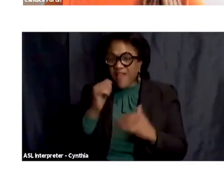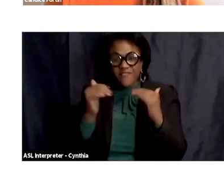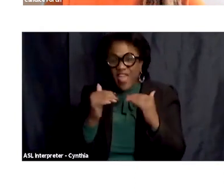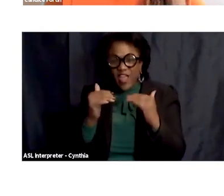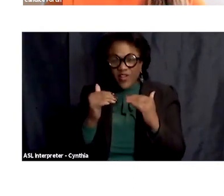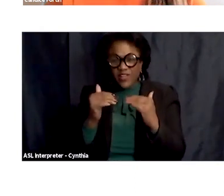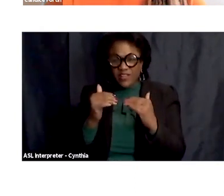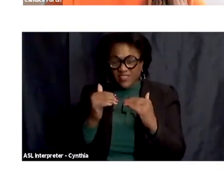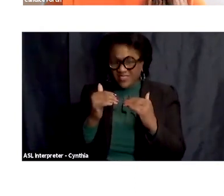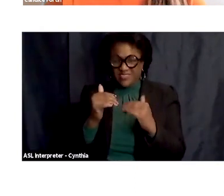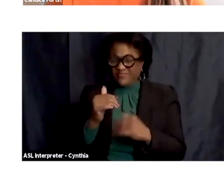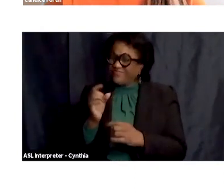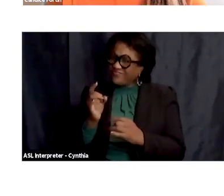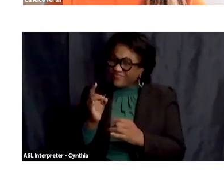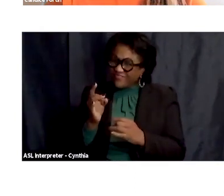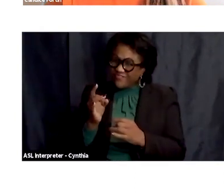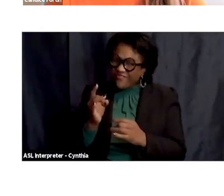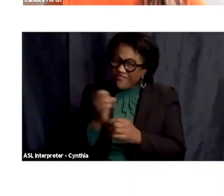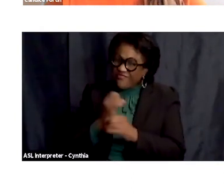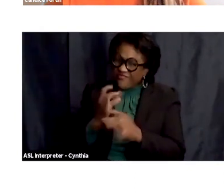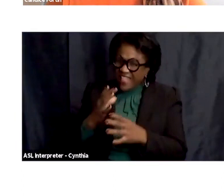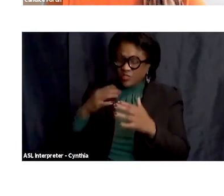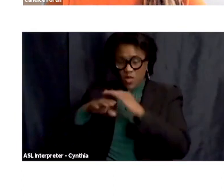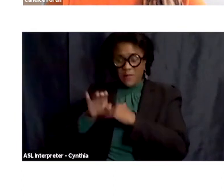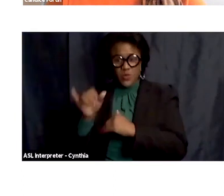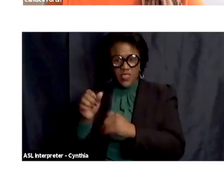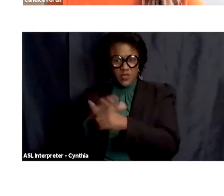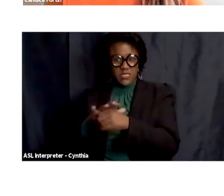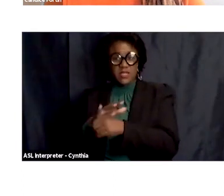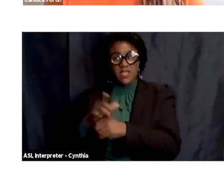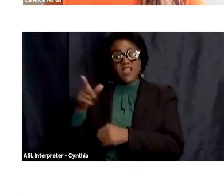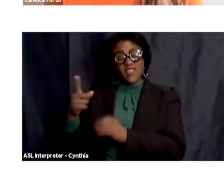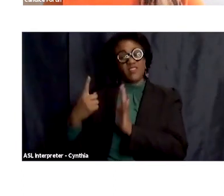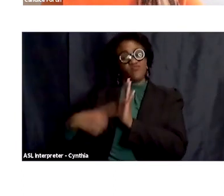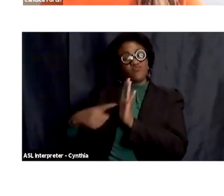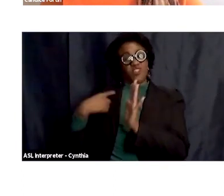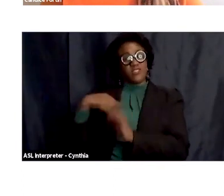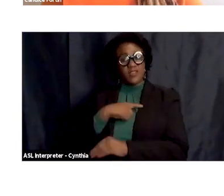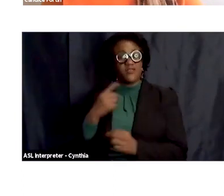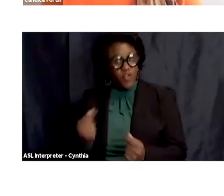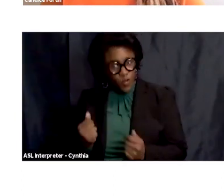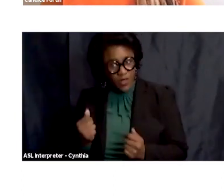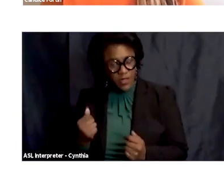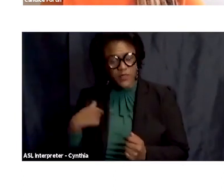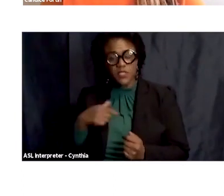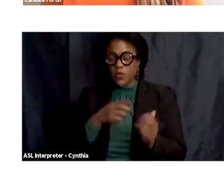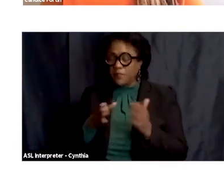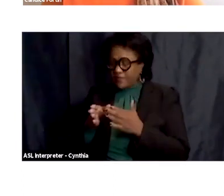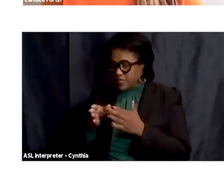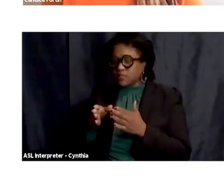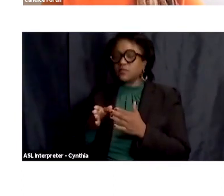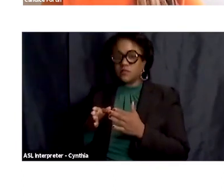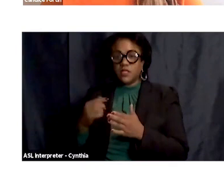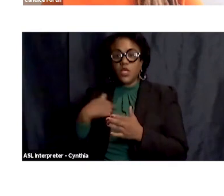very violent to step into the space like that. And we got checked very quickly. So we decided to make a pivot, and